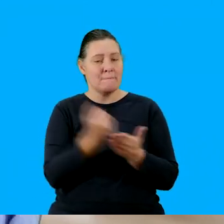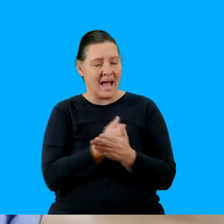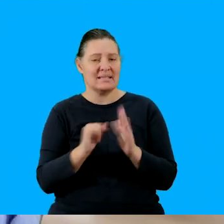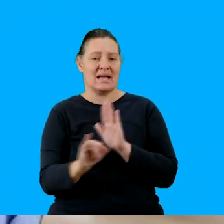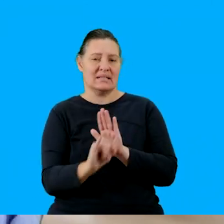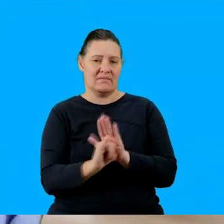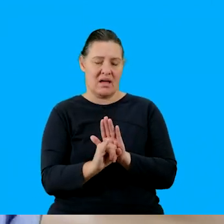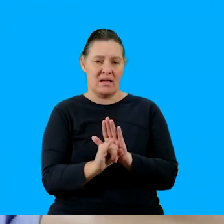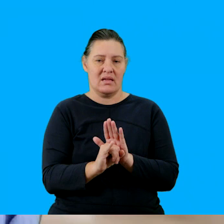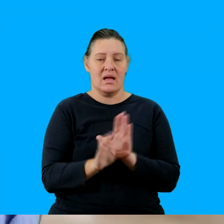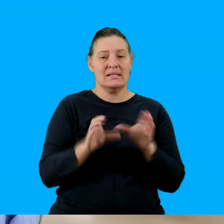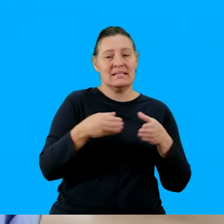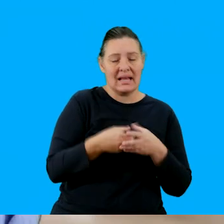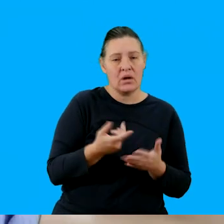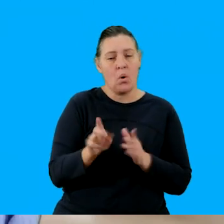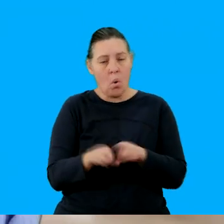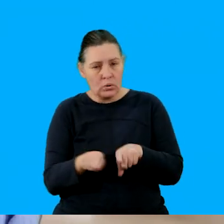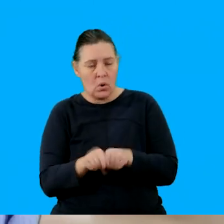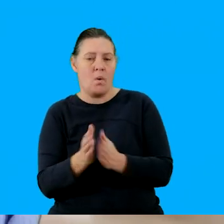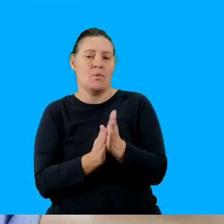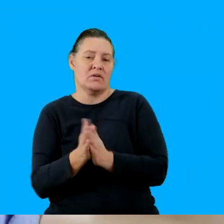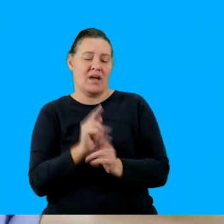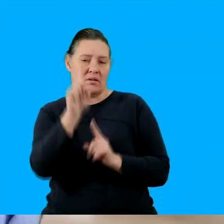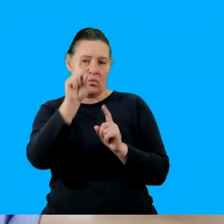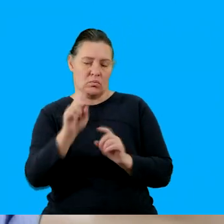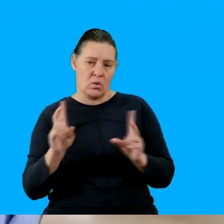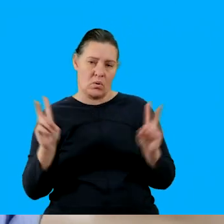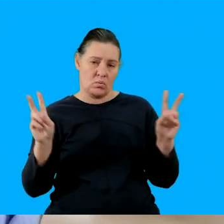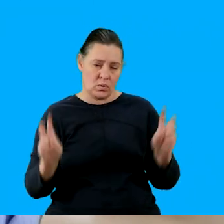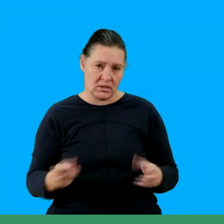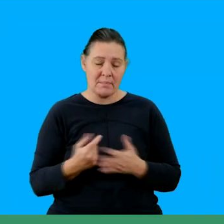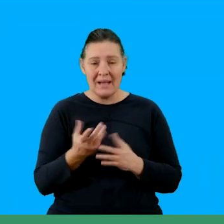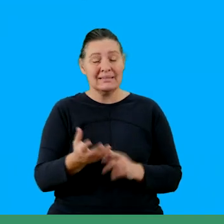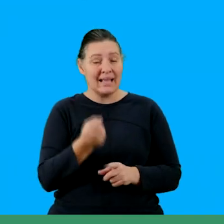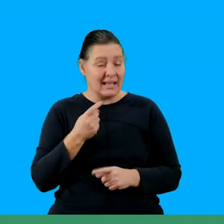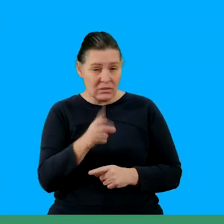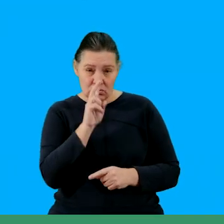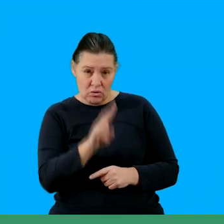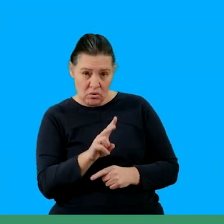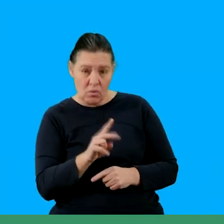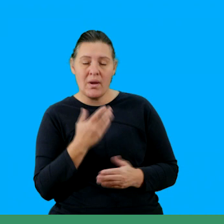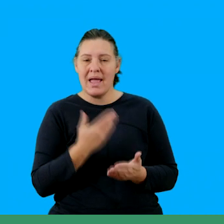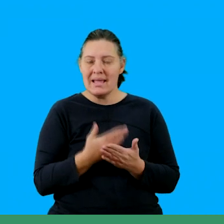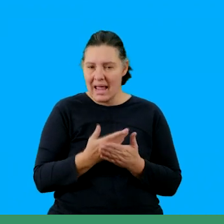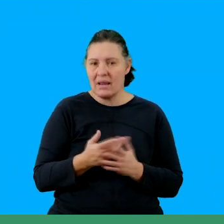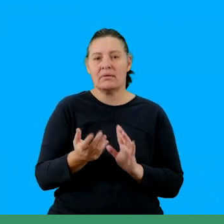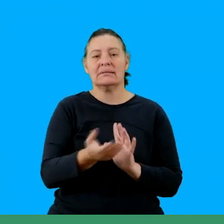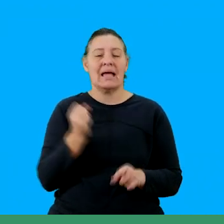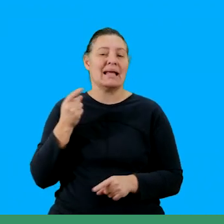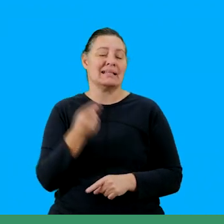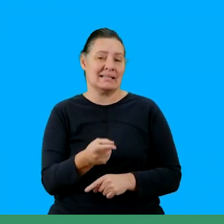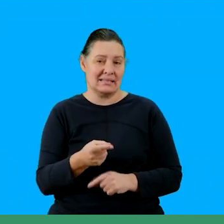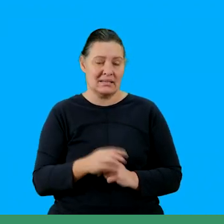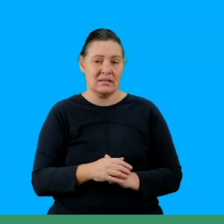to identify the sector and motivate by quoting. So you quoted by taking, as you saw, we quoted by